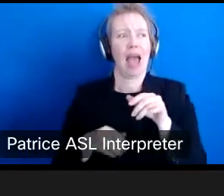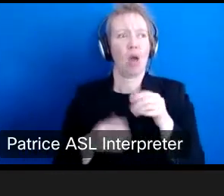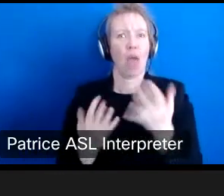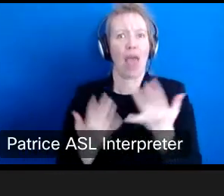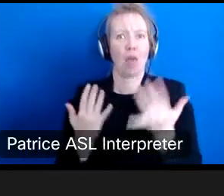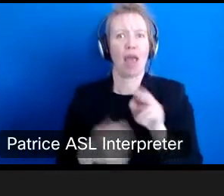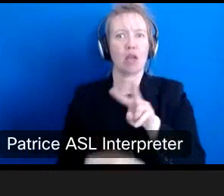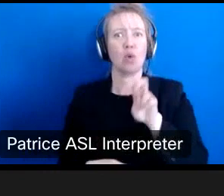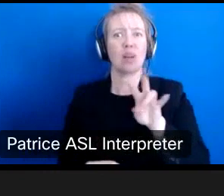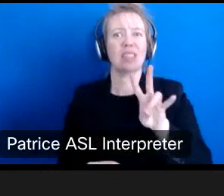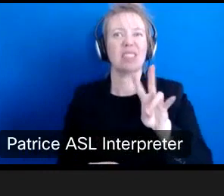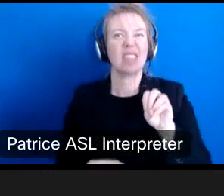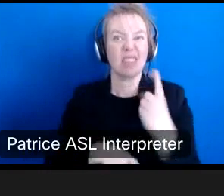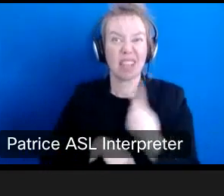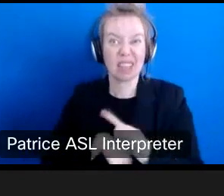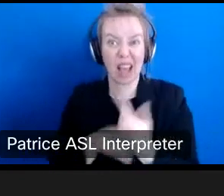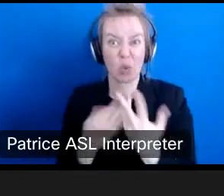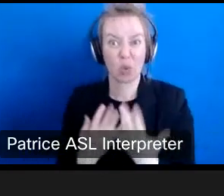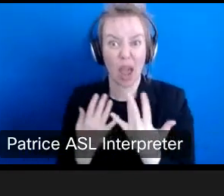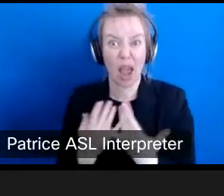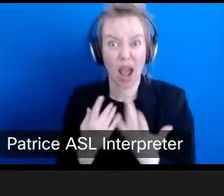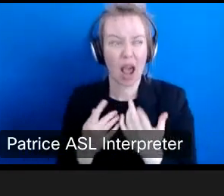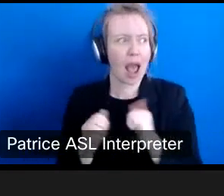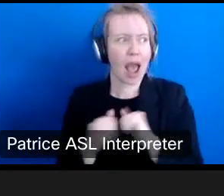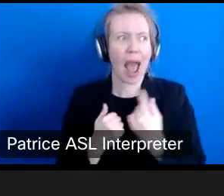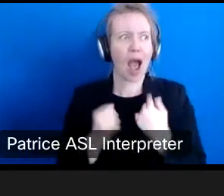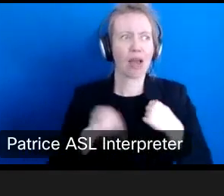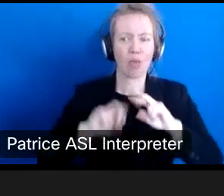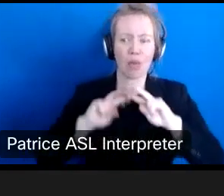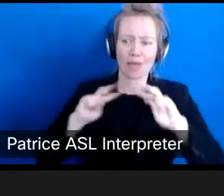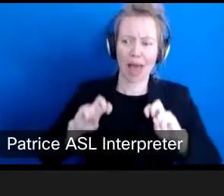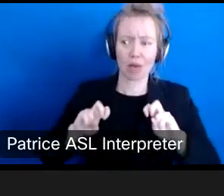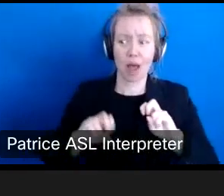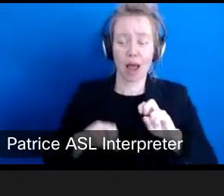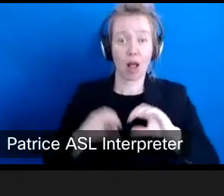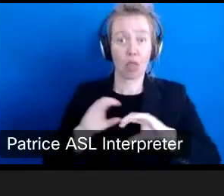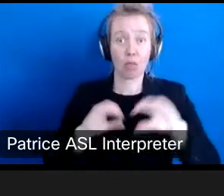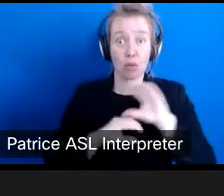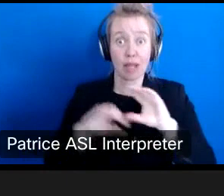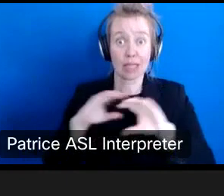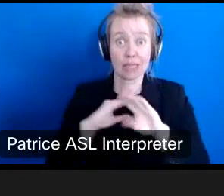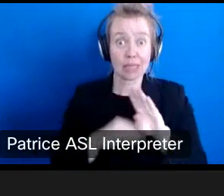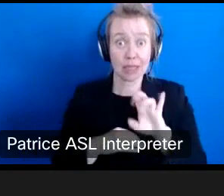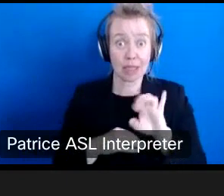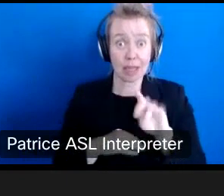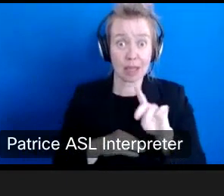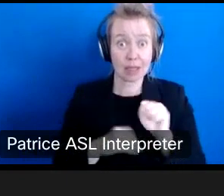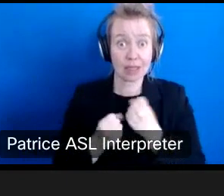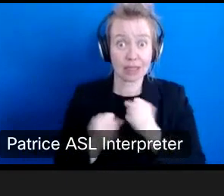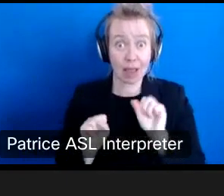And how are we going to evaluate whether bricks are a safe surface in this